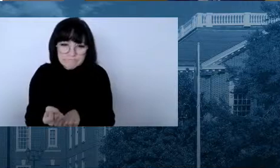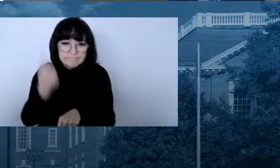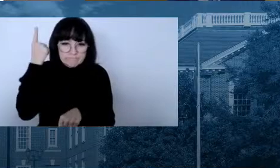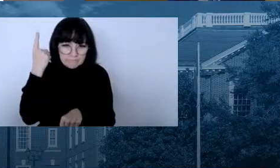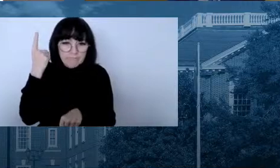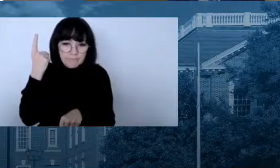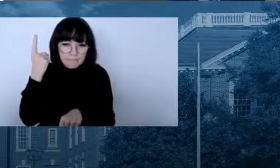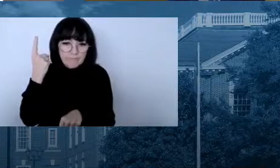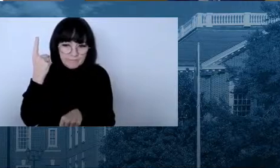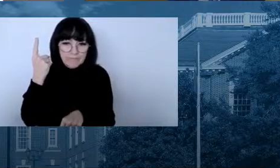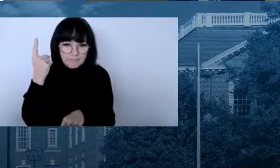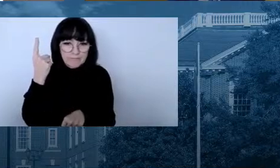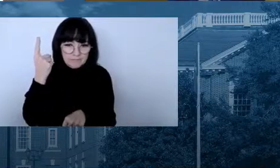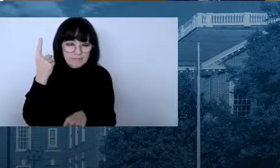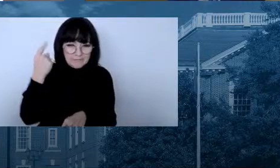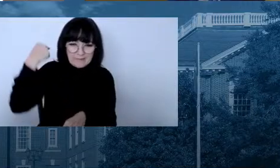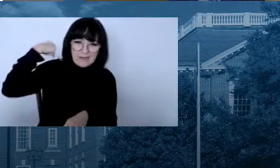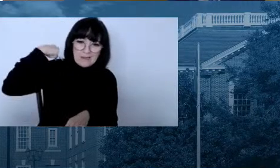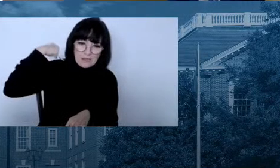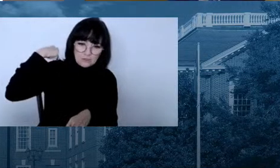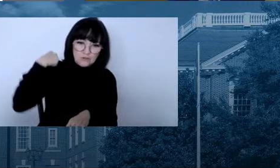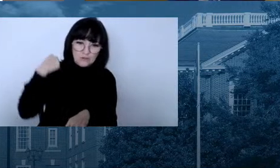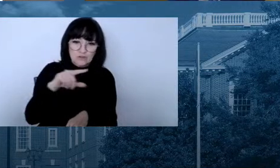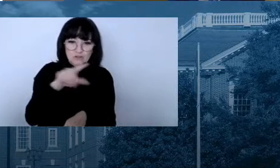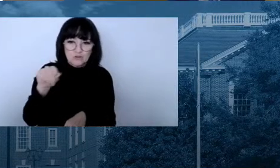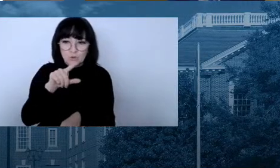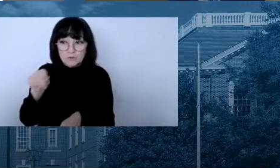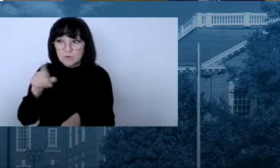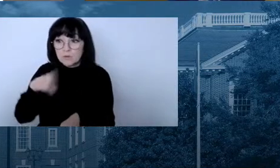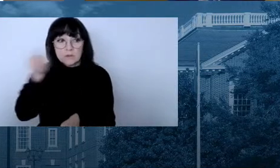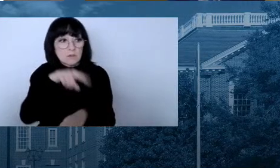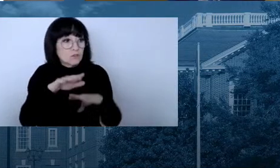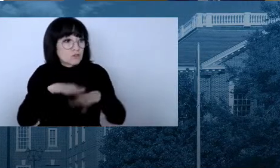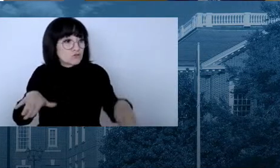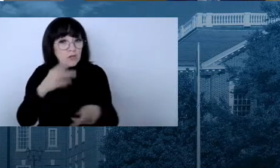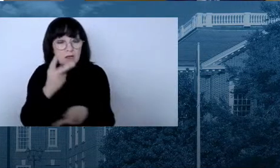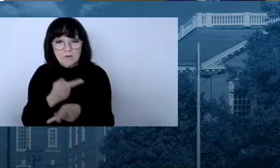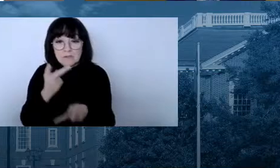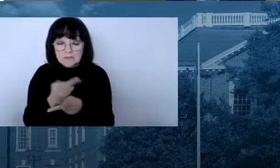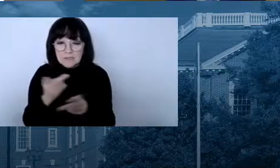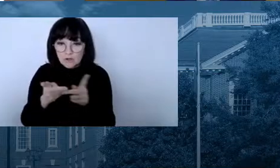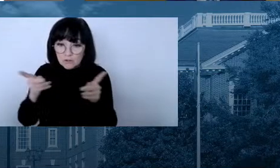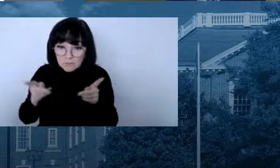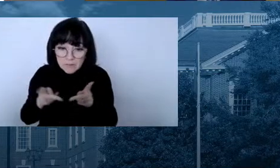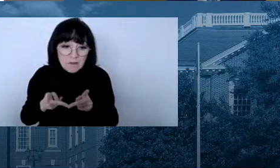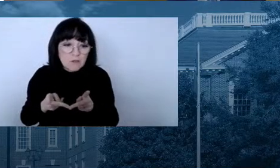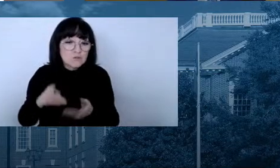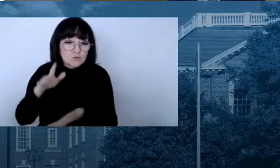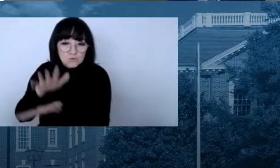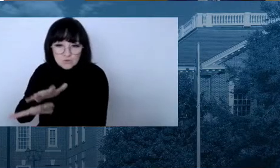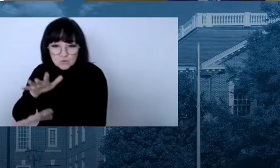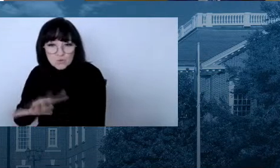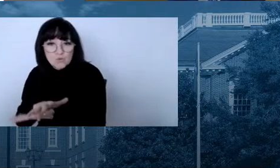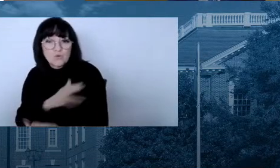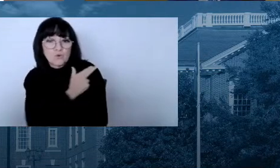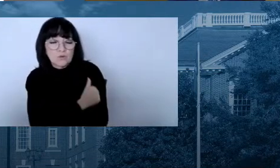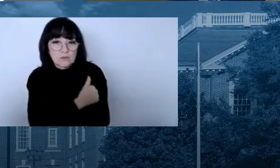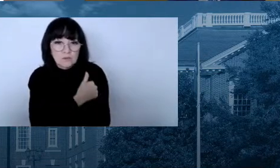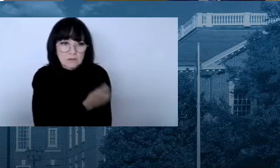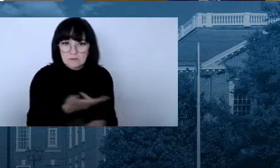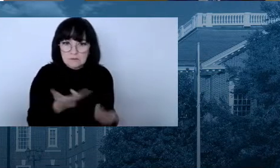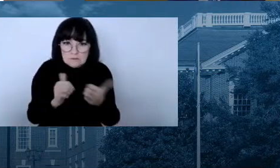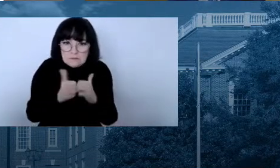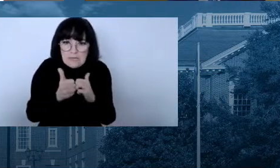beginning of the pandemic with our childcare facilities and with our schools and our hospitals. They can't keep their workers there